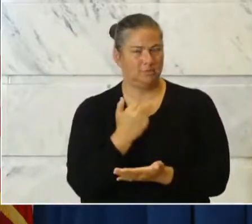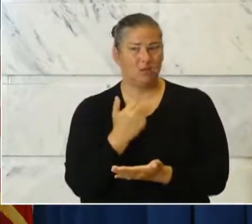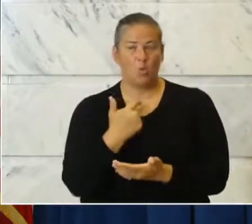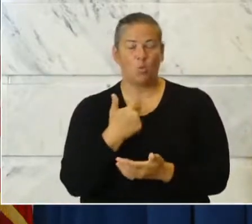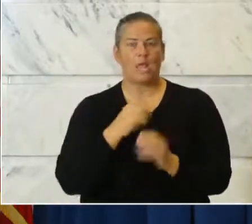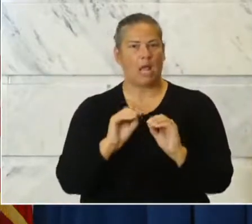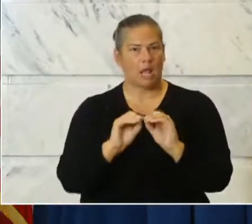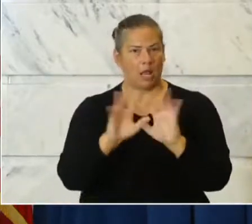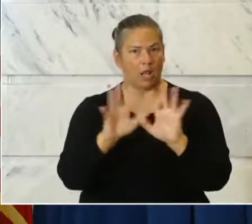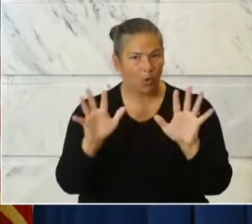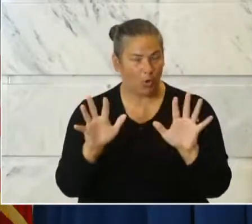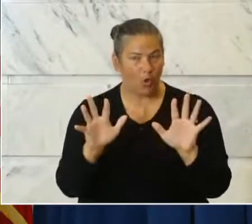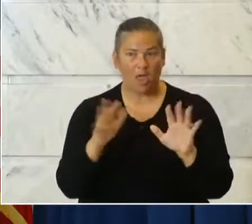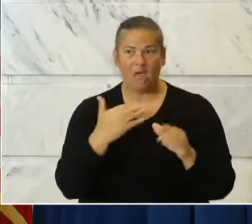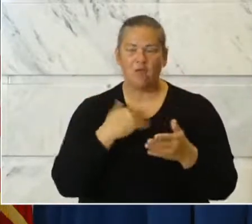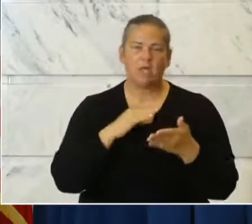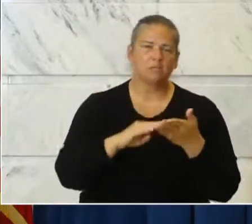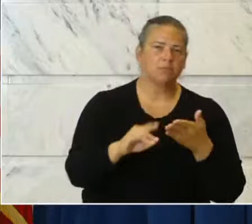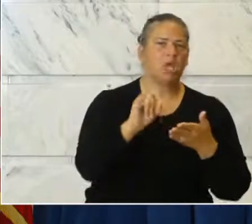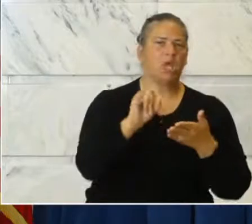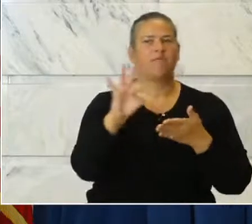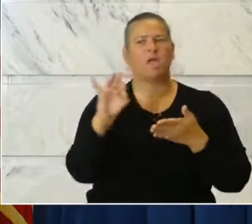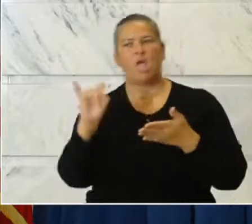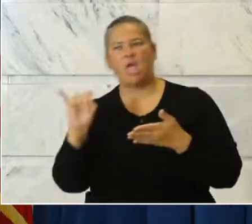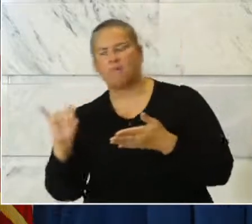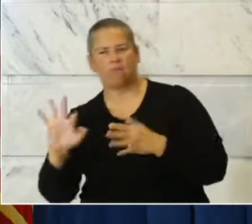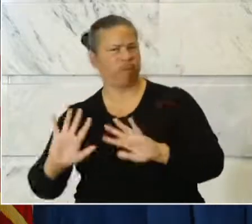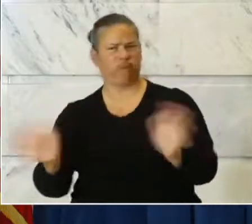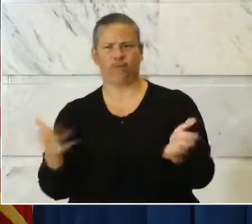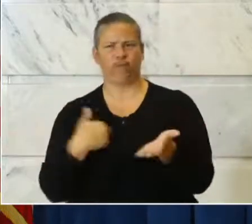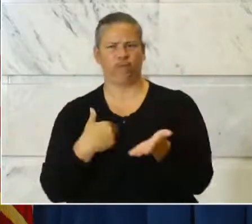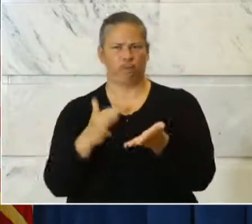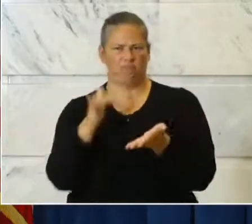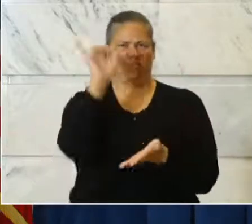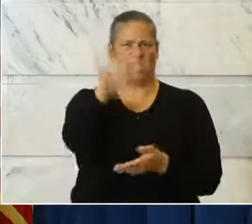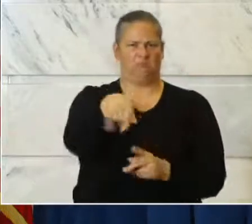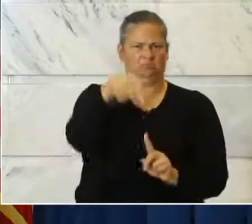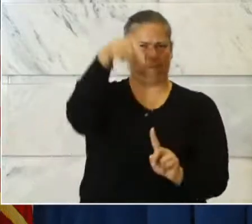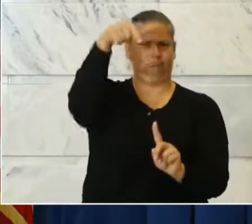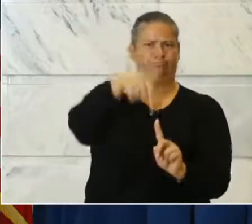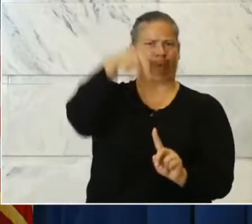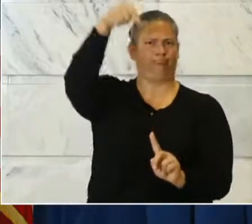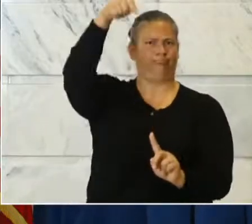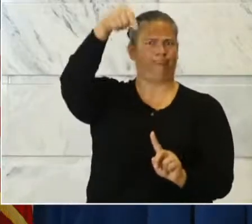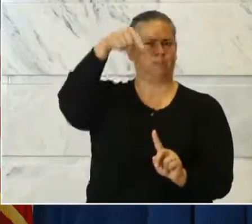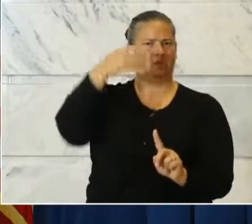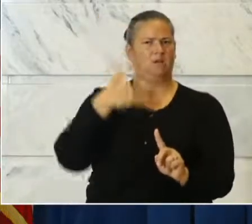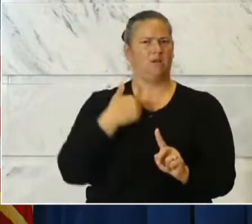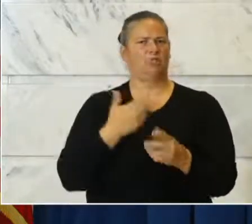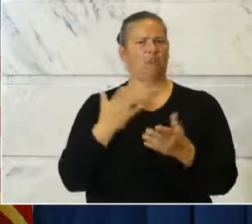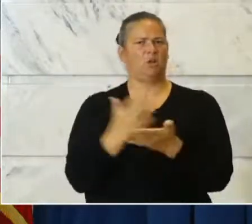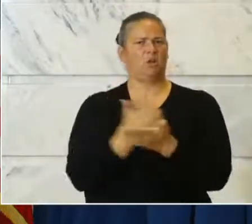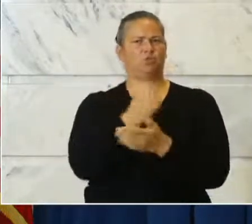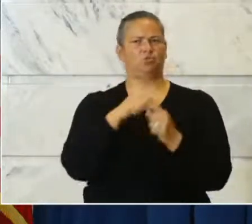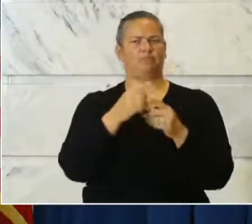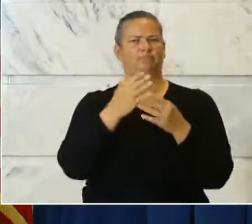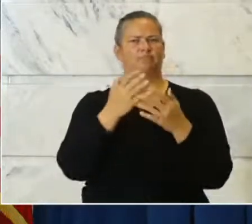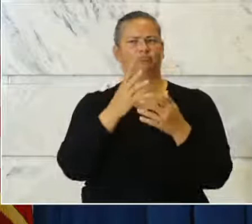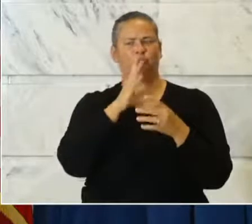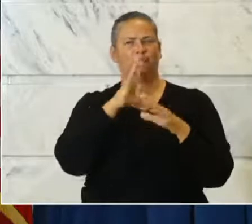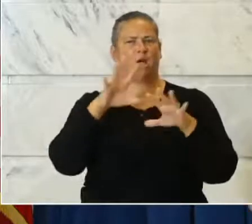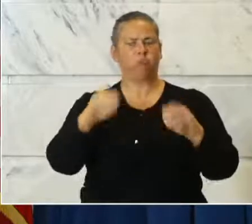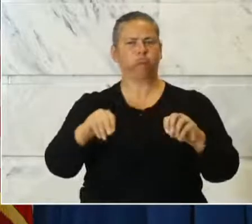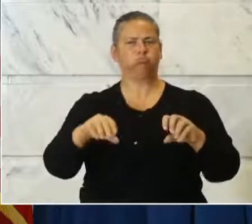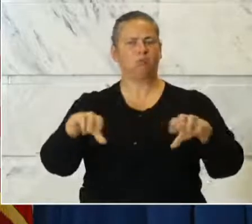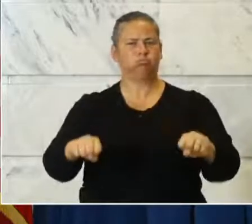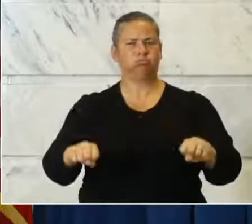exceptions, then people absolutely know the expectation. It gives us our very best chance of getting it done. Last one.